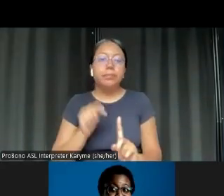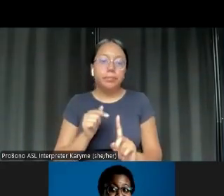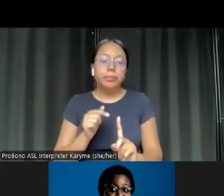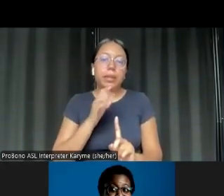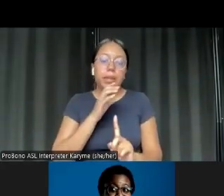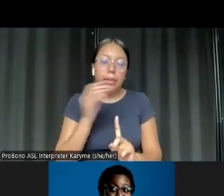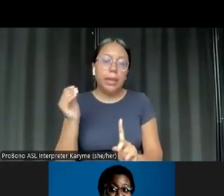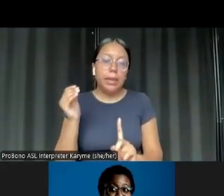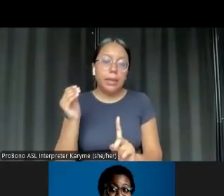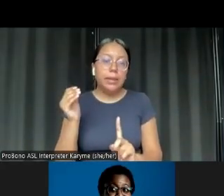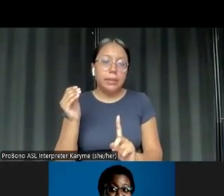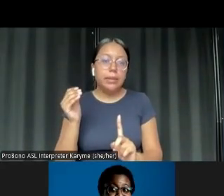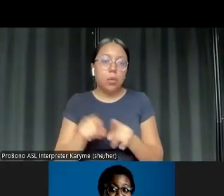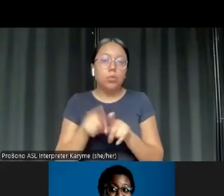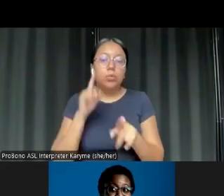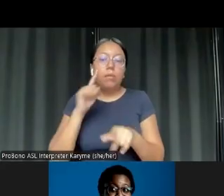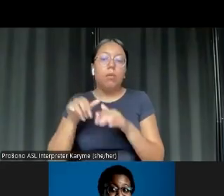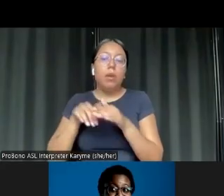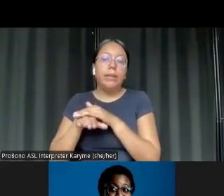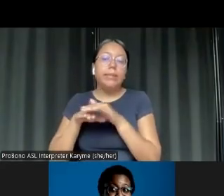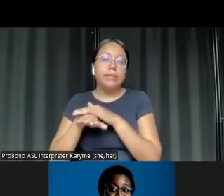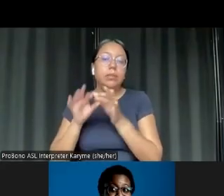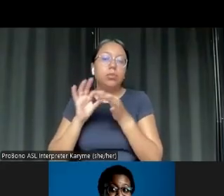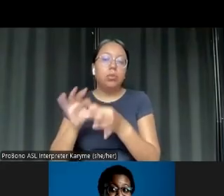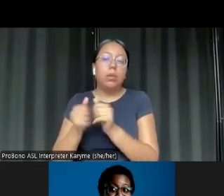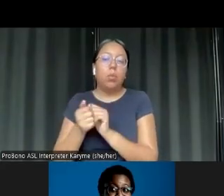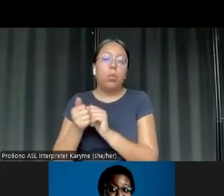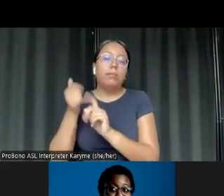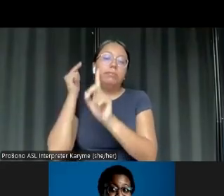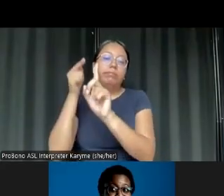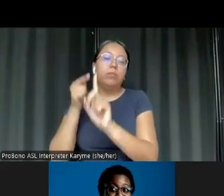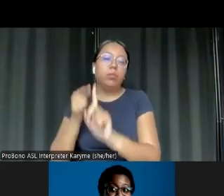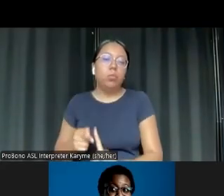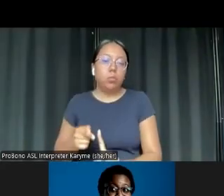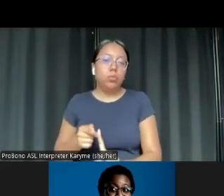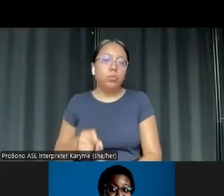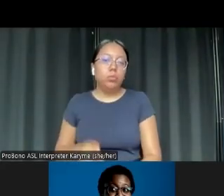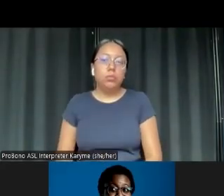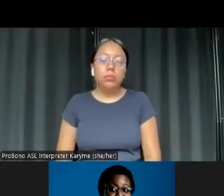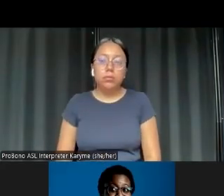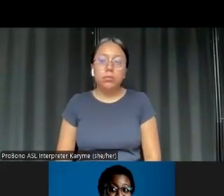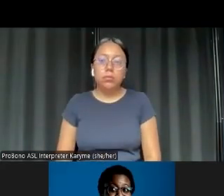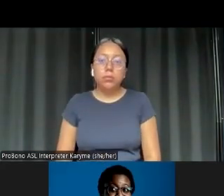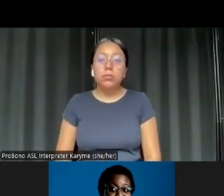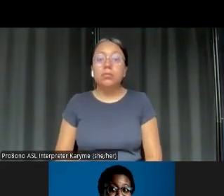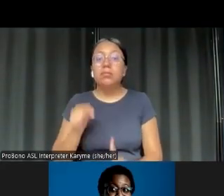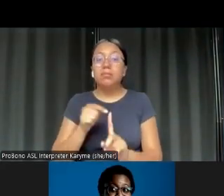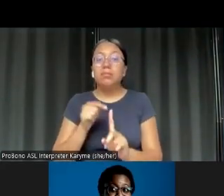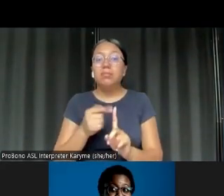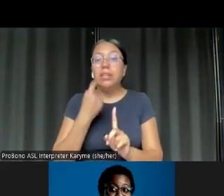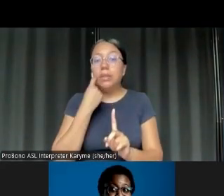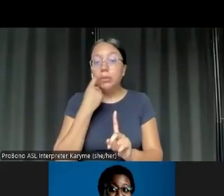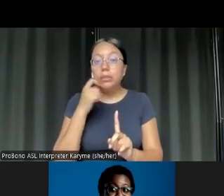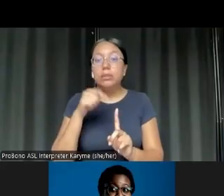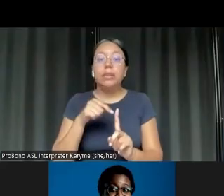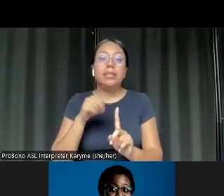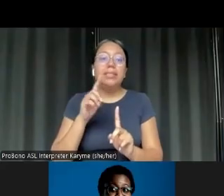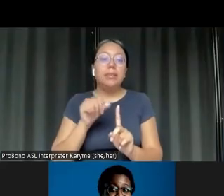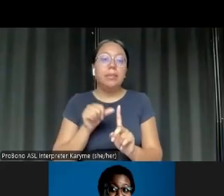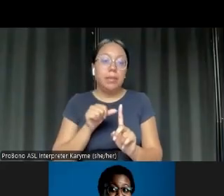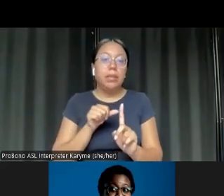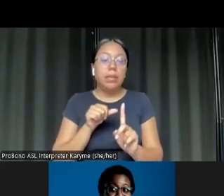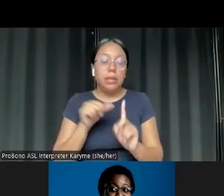access, that are like for those goals. And in particular, the late disability justice activist Stacey Park